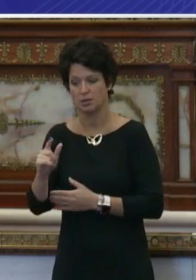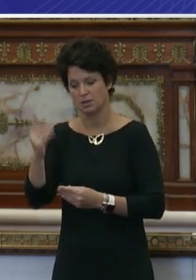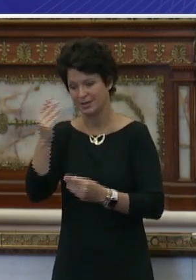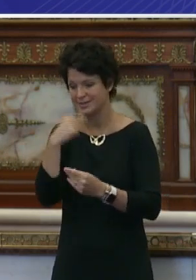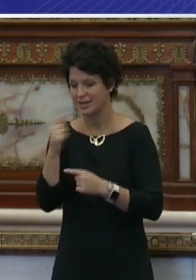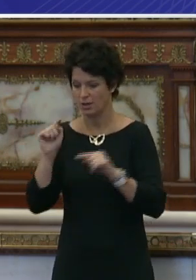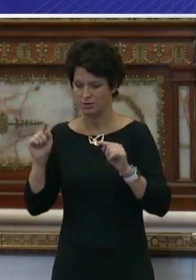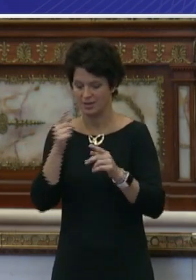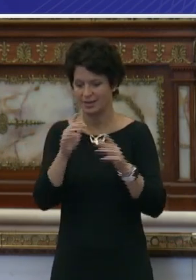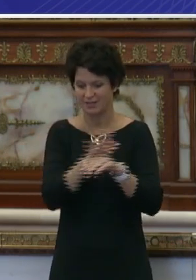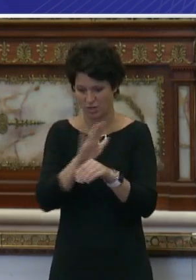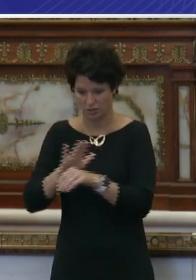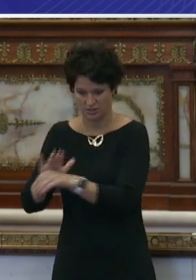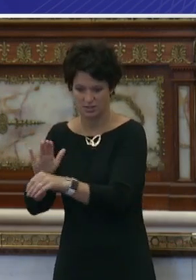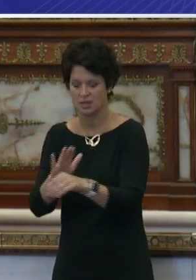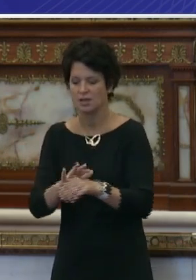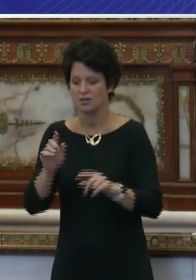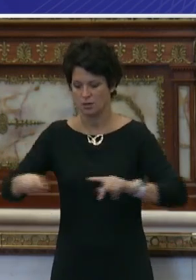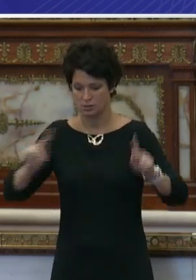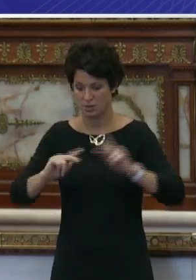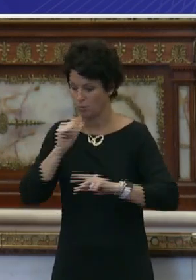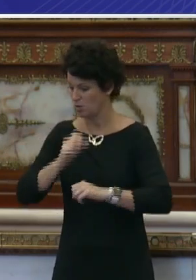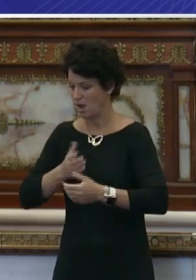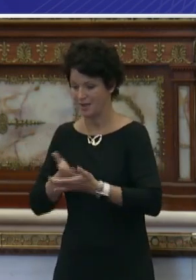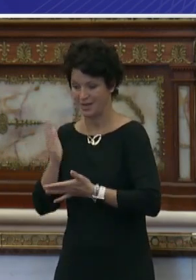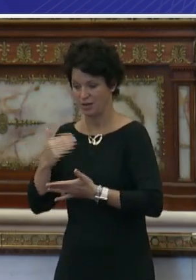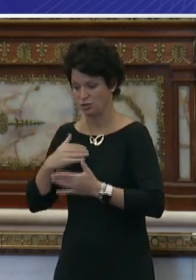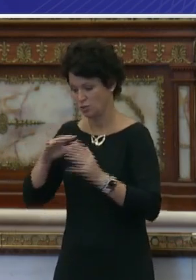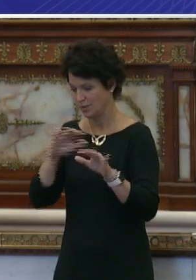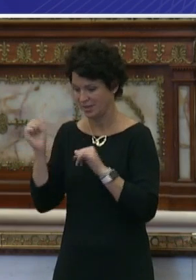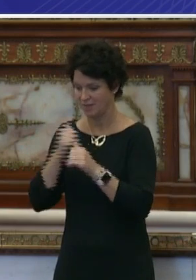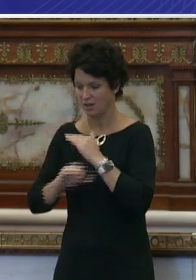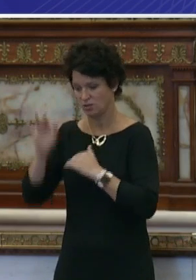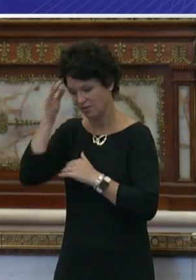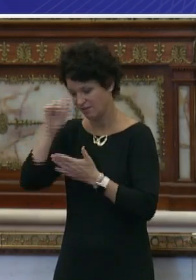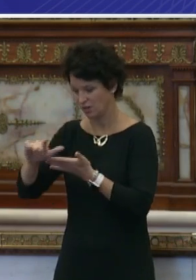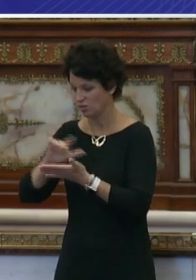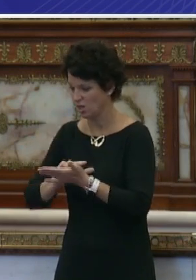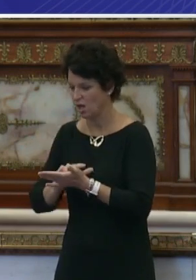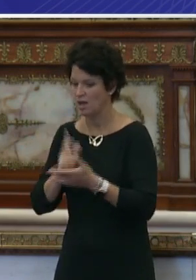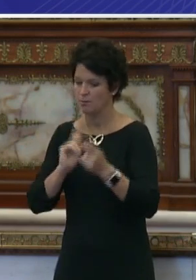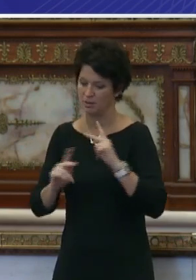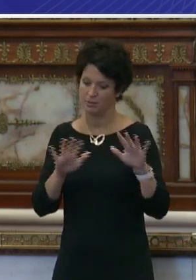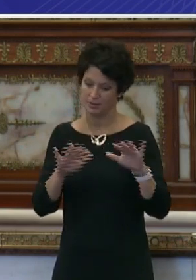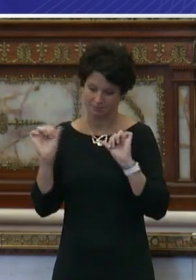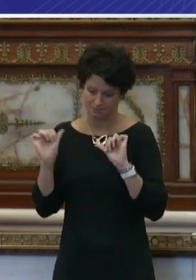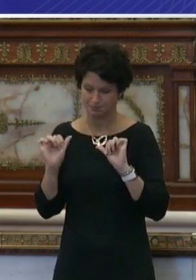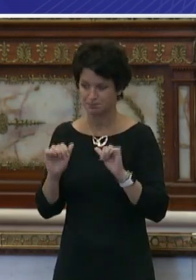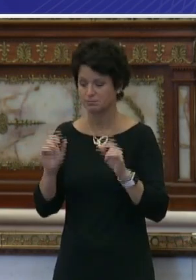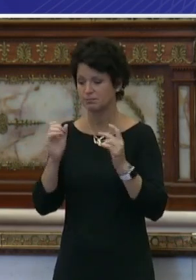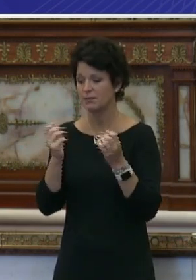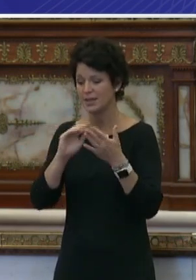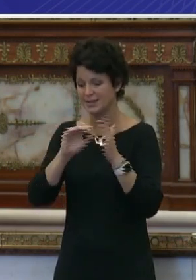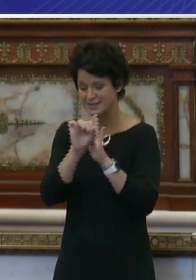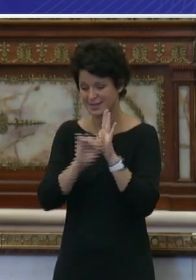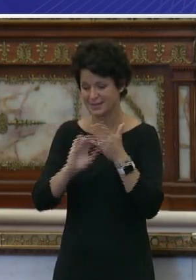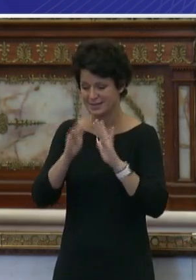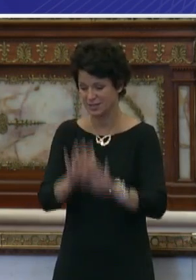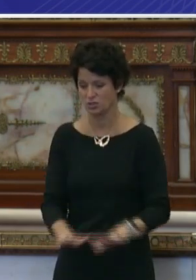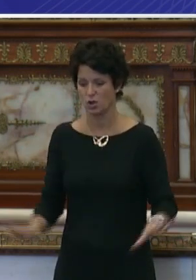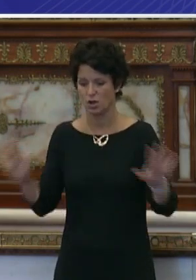these gaps by covering workers who aren't entitled to leave under the federal law. Many other states and cities around the country are filling